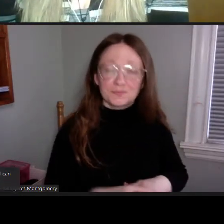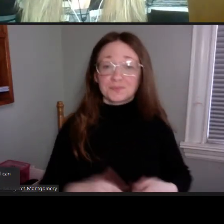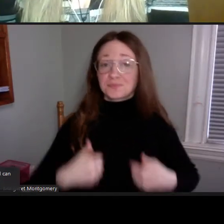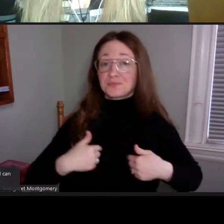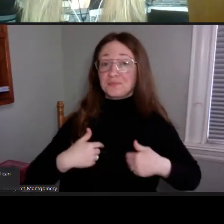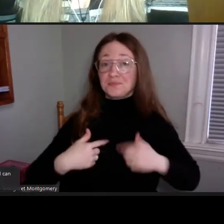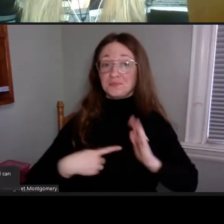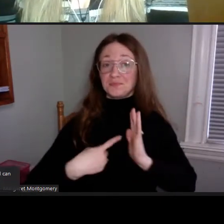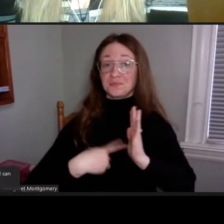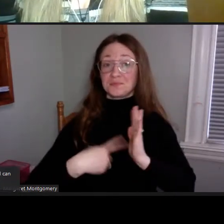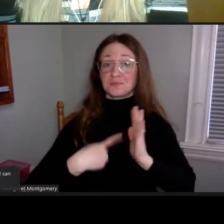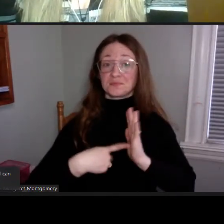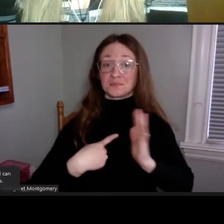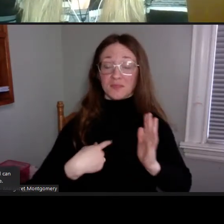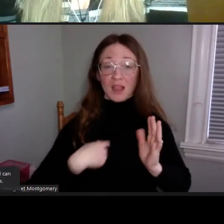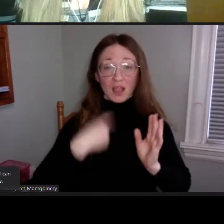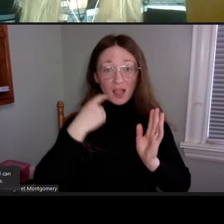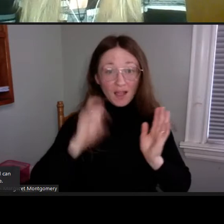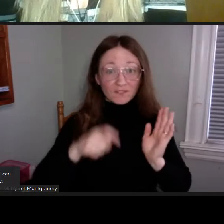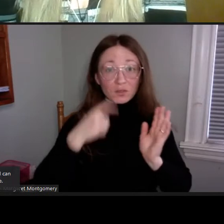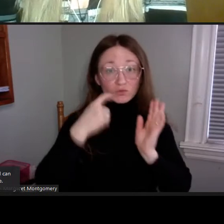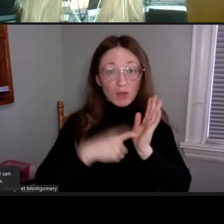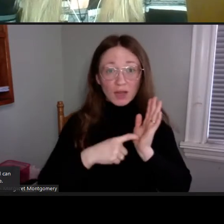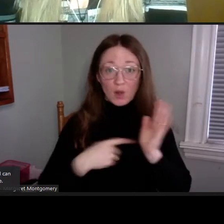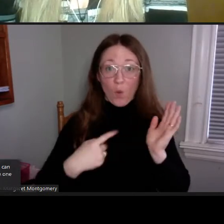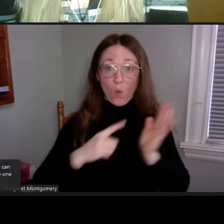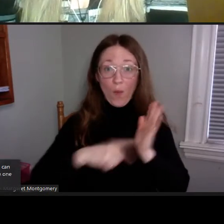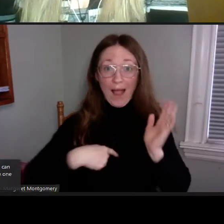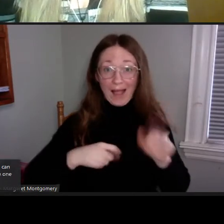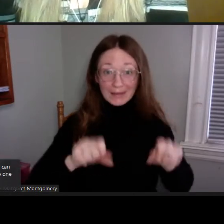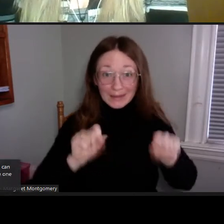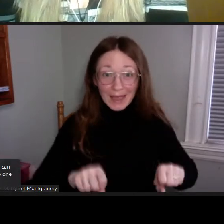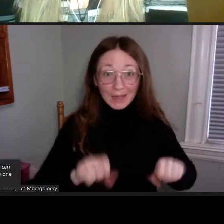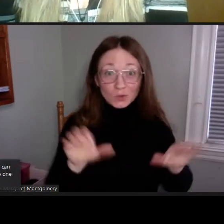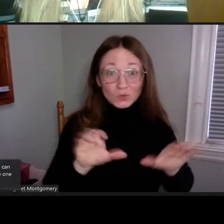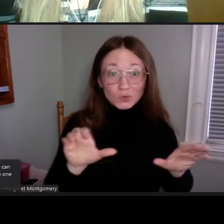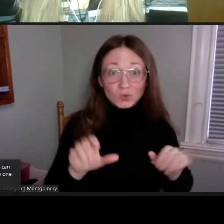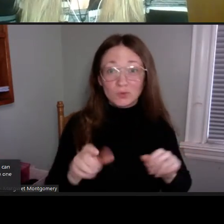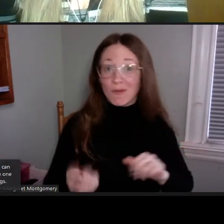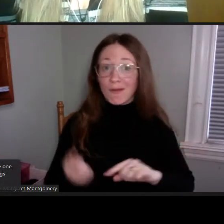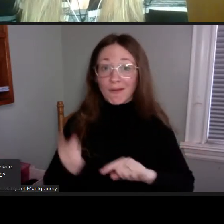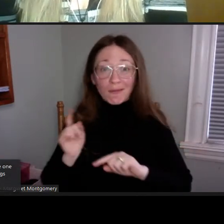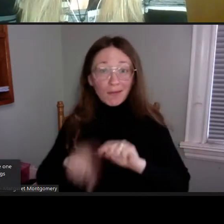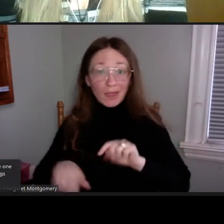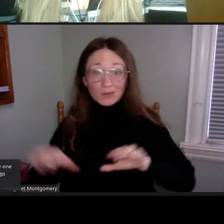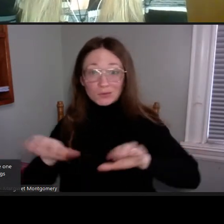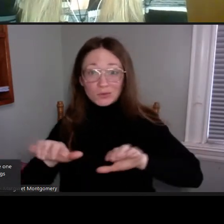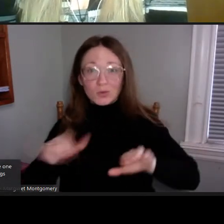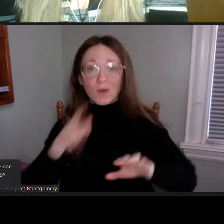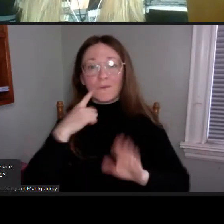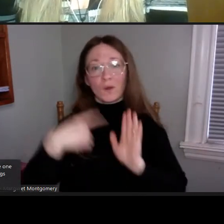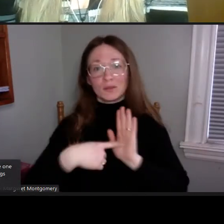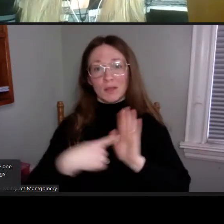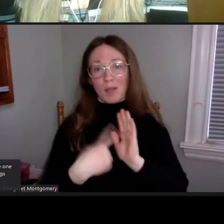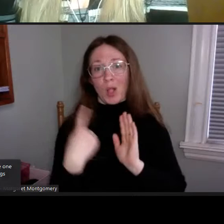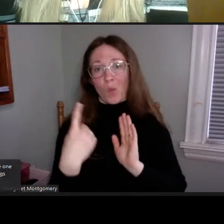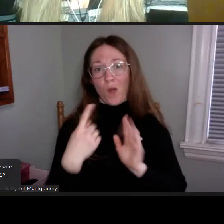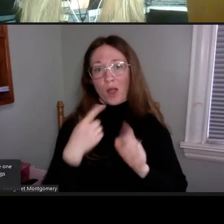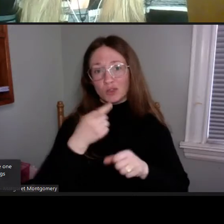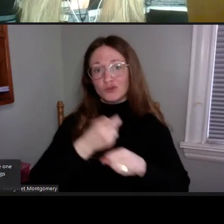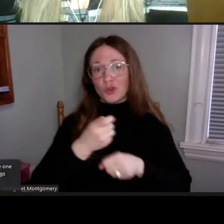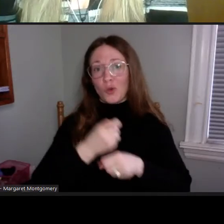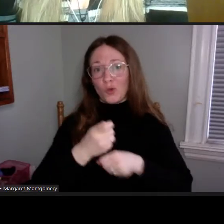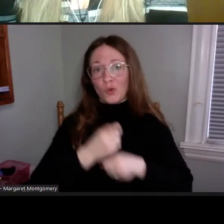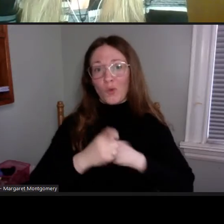sometimes, where I can go, what I can be. One of the jokes and one of the things that goes around that I do,